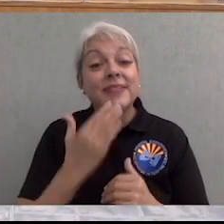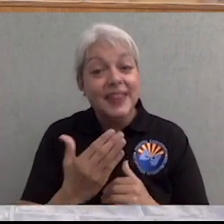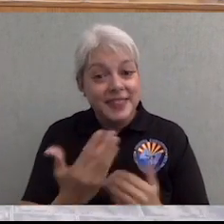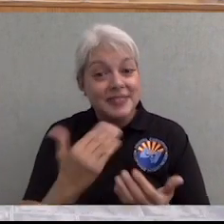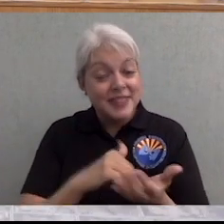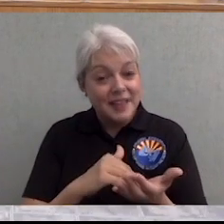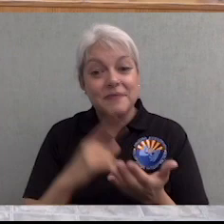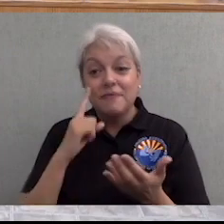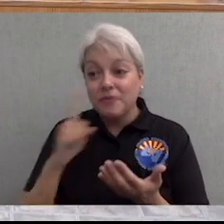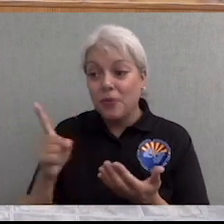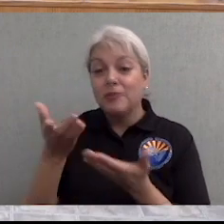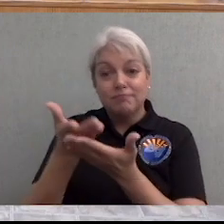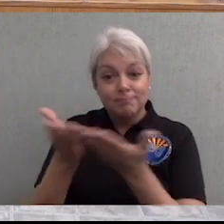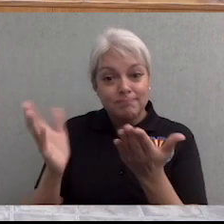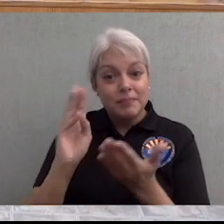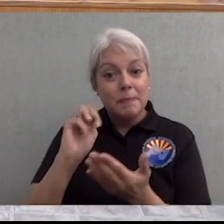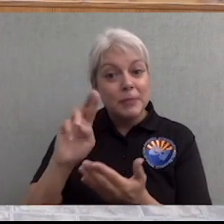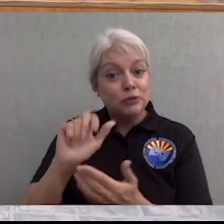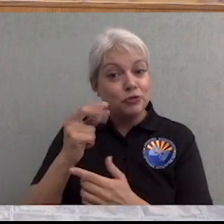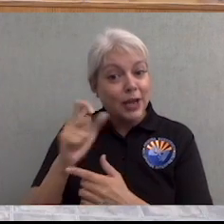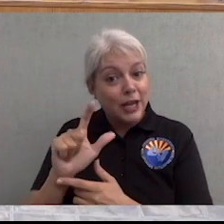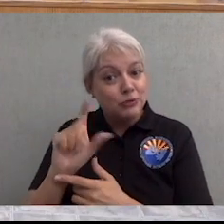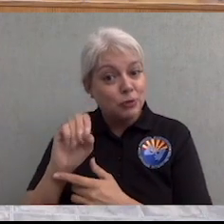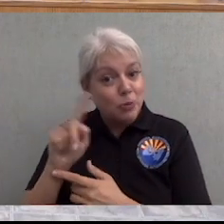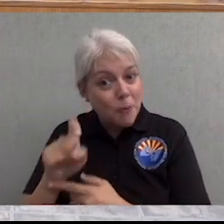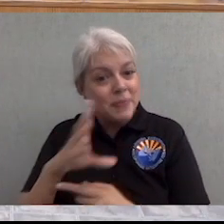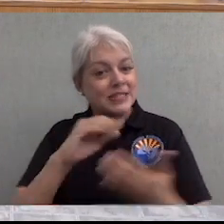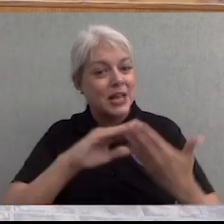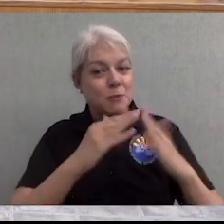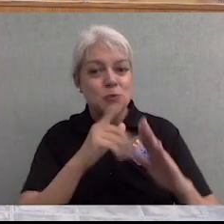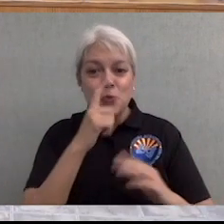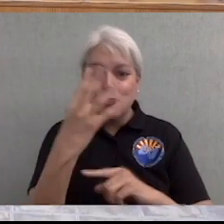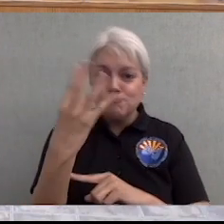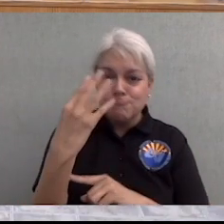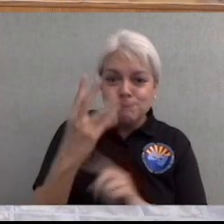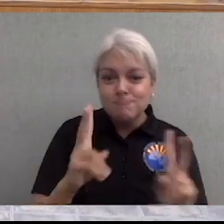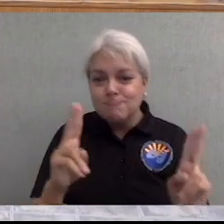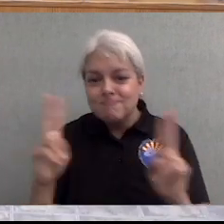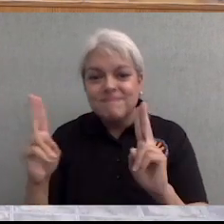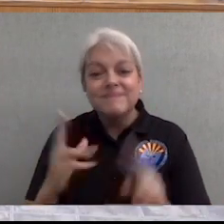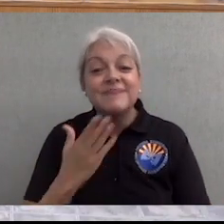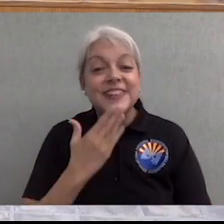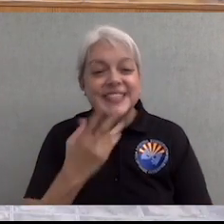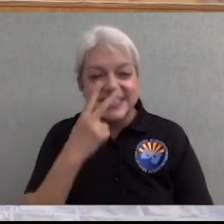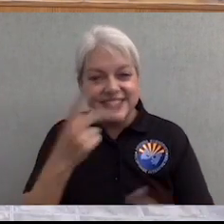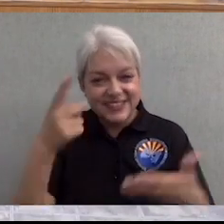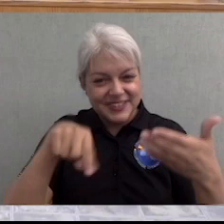this together. So once again, we thank you and we'll see you next week. Thank you. Bye-bye.